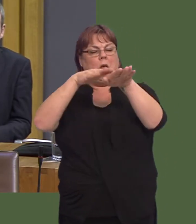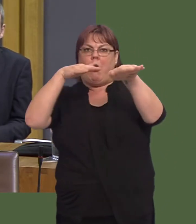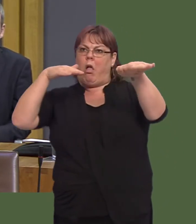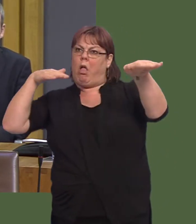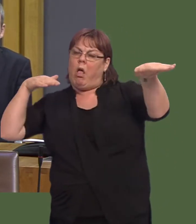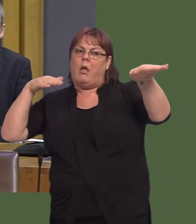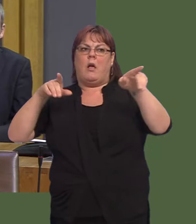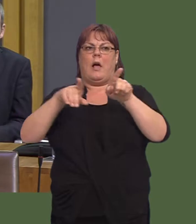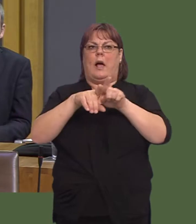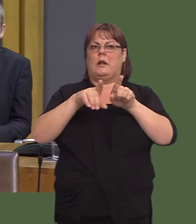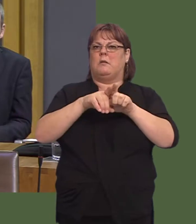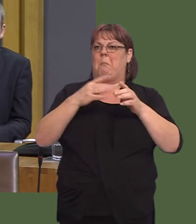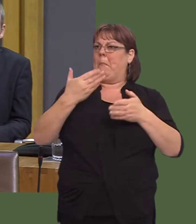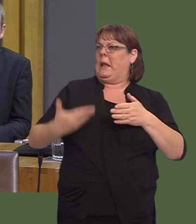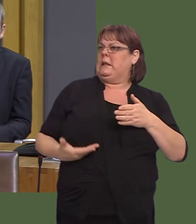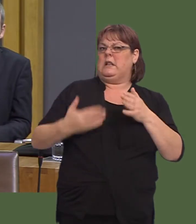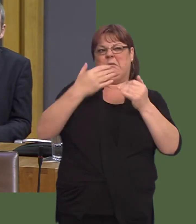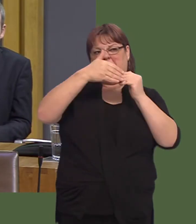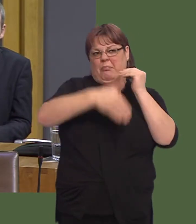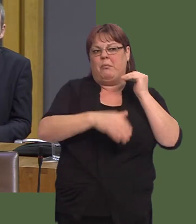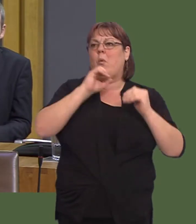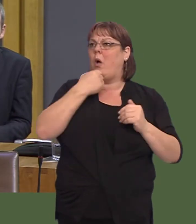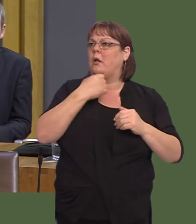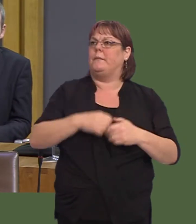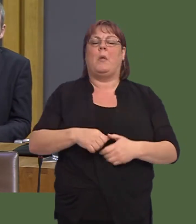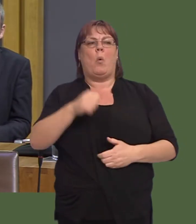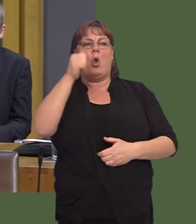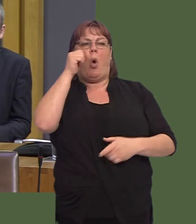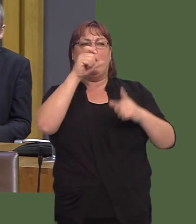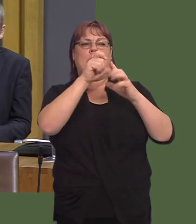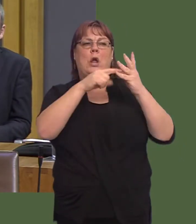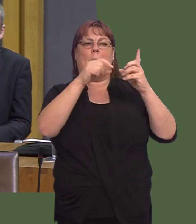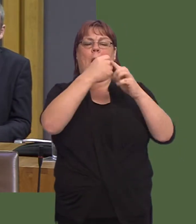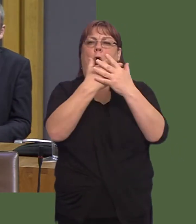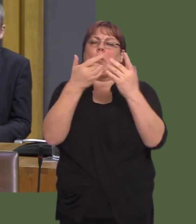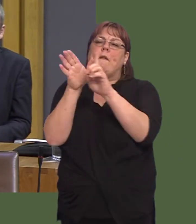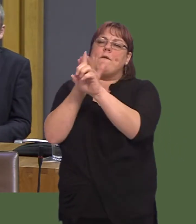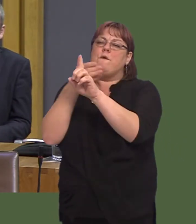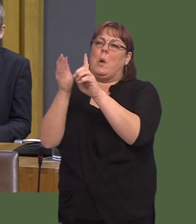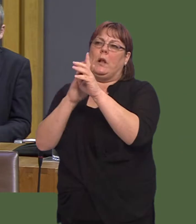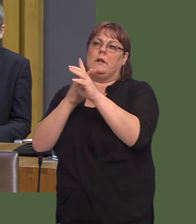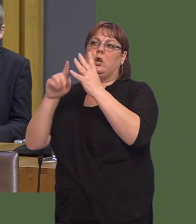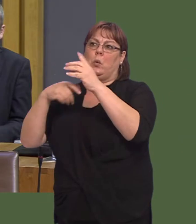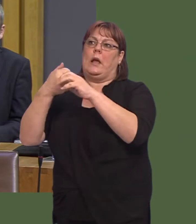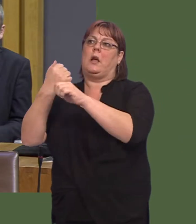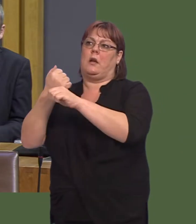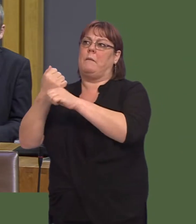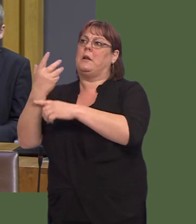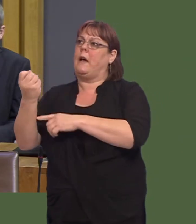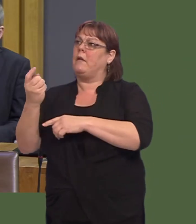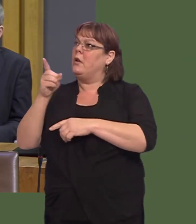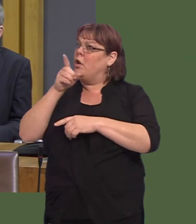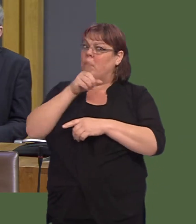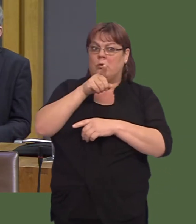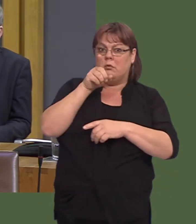is the risk. We all know how much influence the DUP has. What influence can you use to protect the port